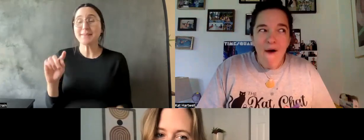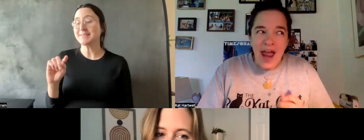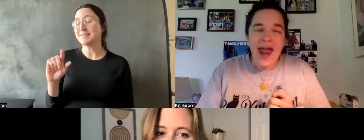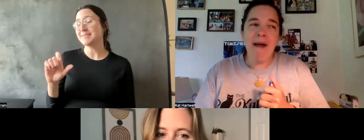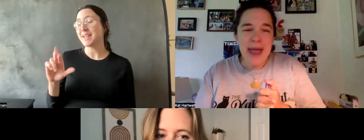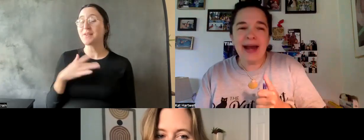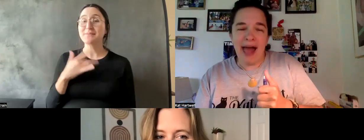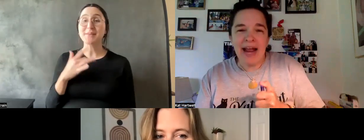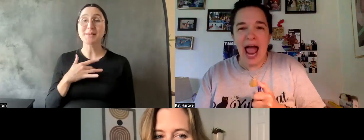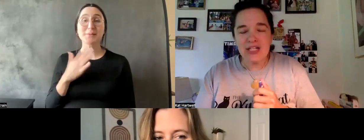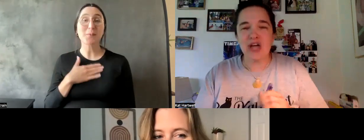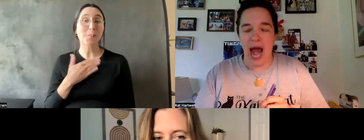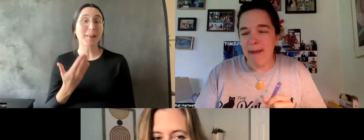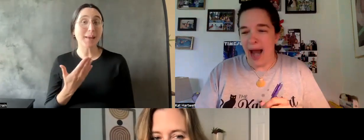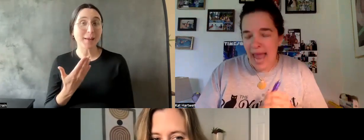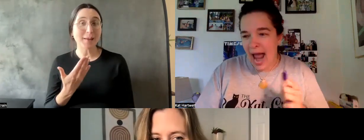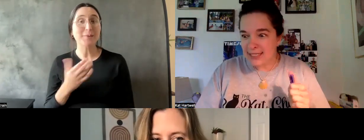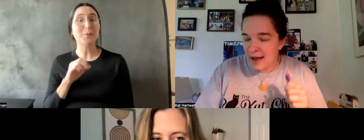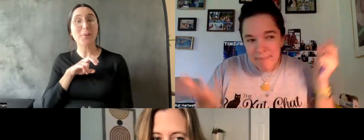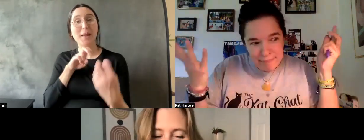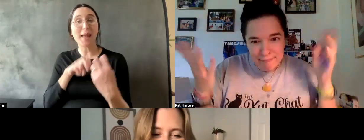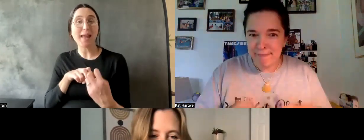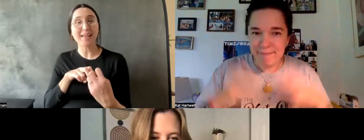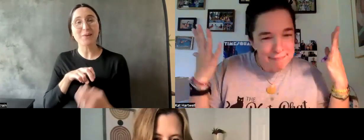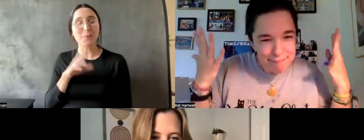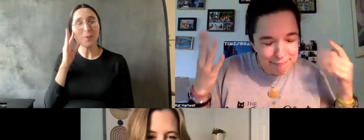okay, I'll make it on the KatChat Podcast.